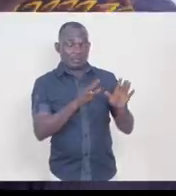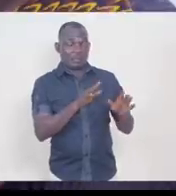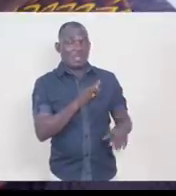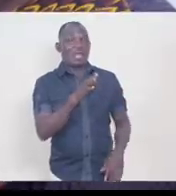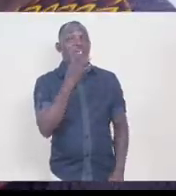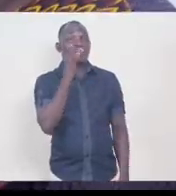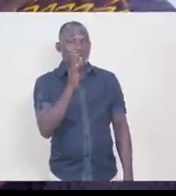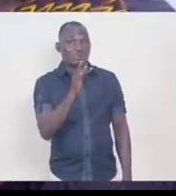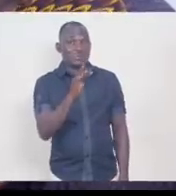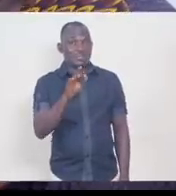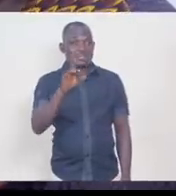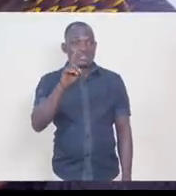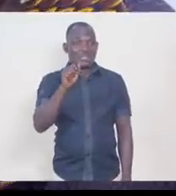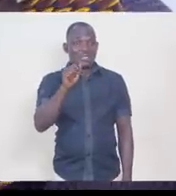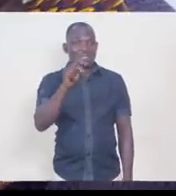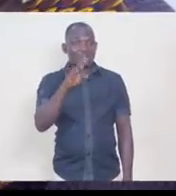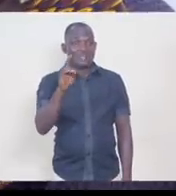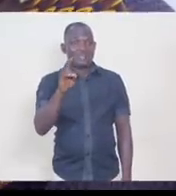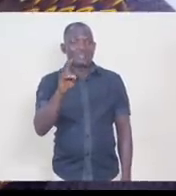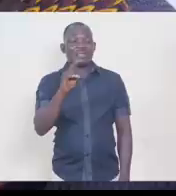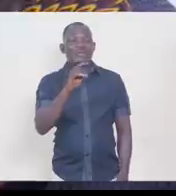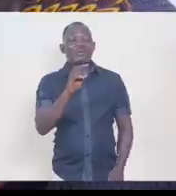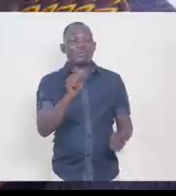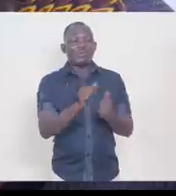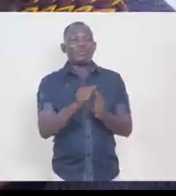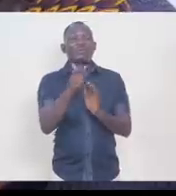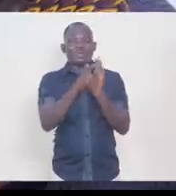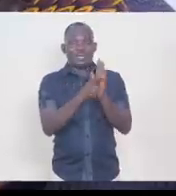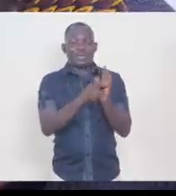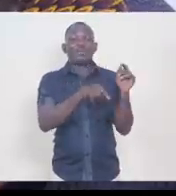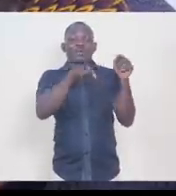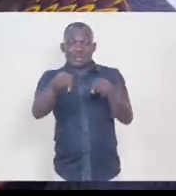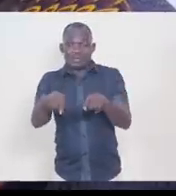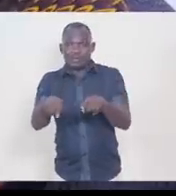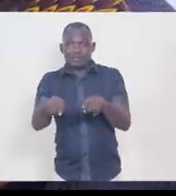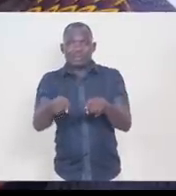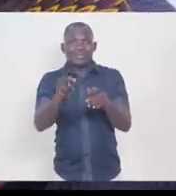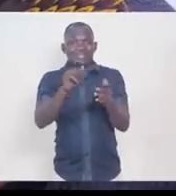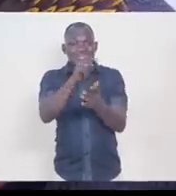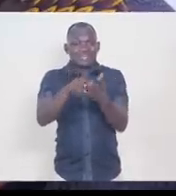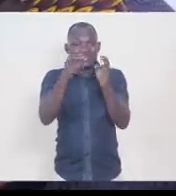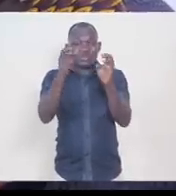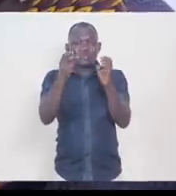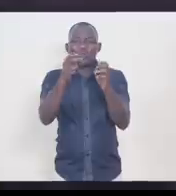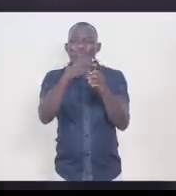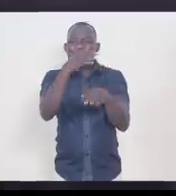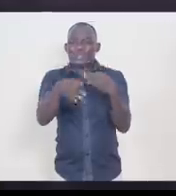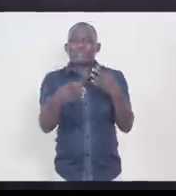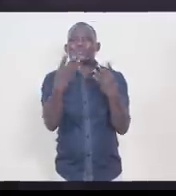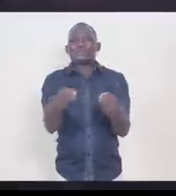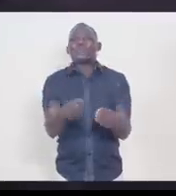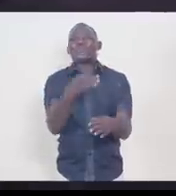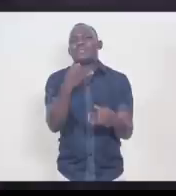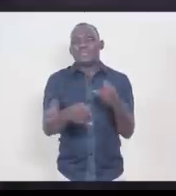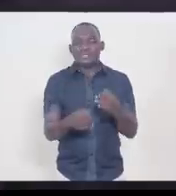Fortunately, David and his lawyer have reached out. We want to settle this once and for all. Okay.